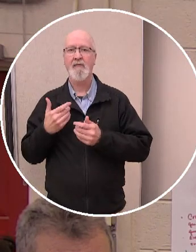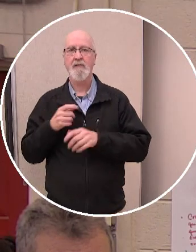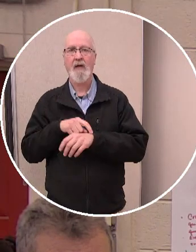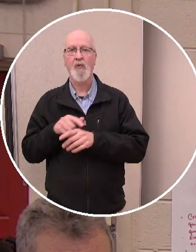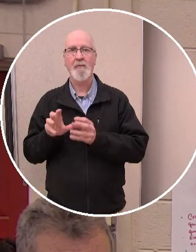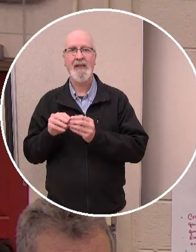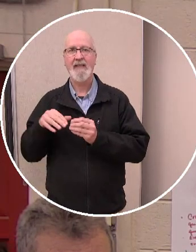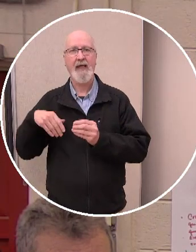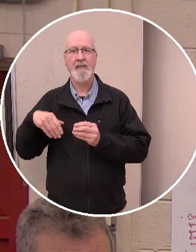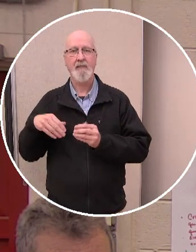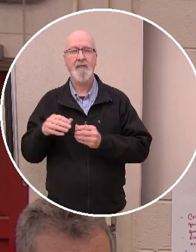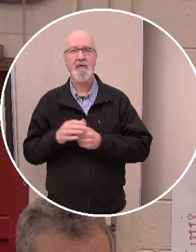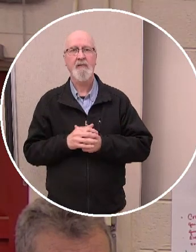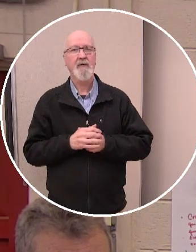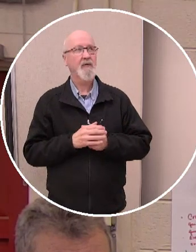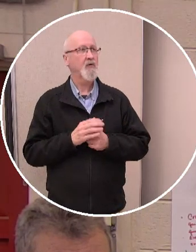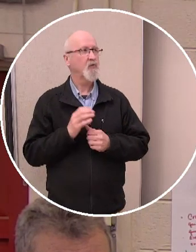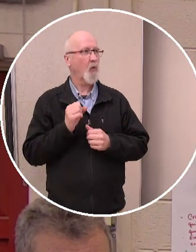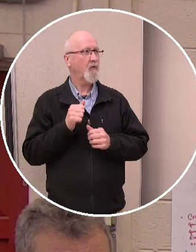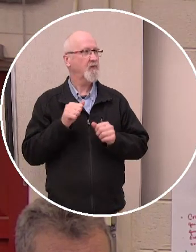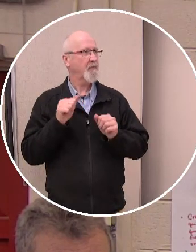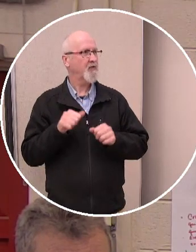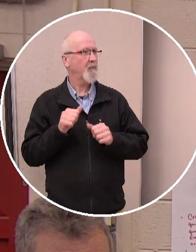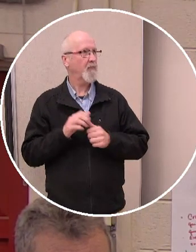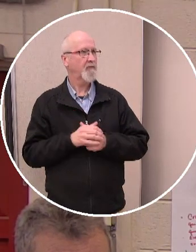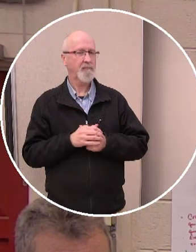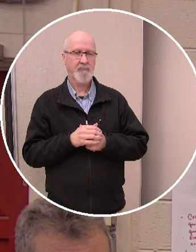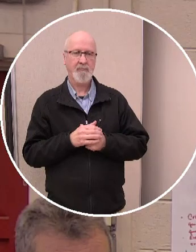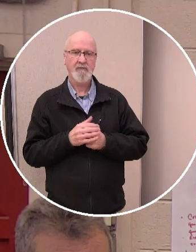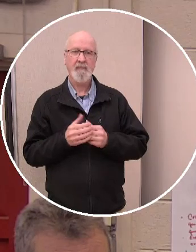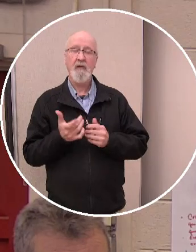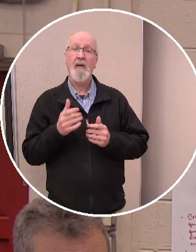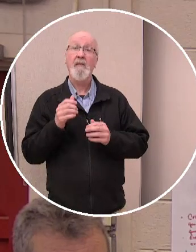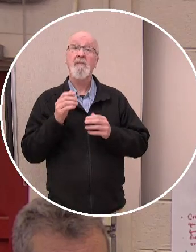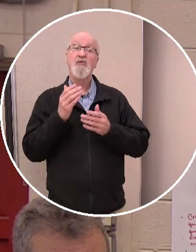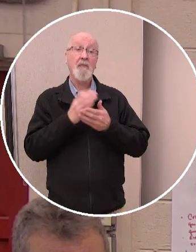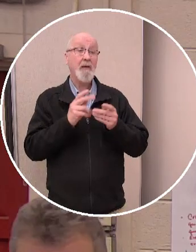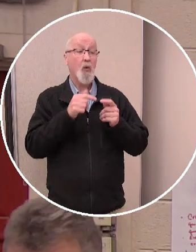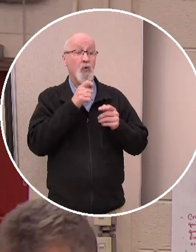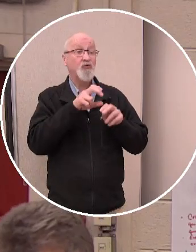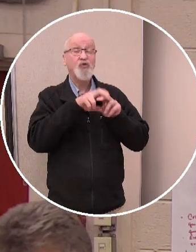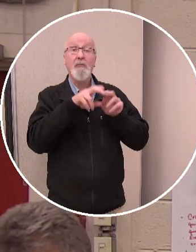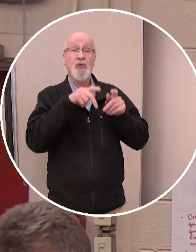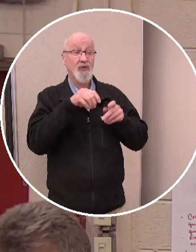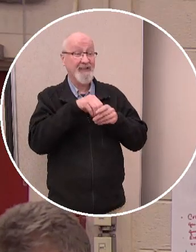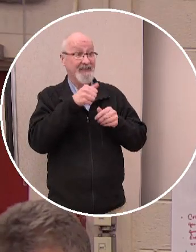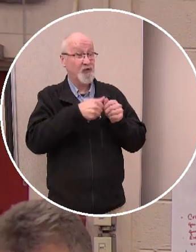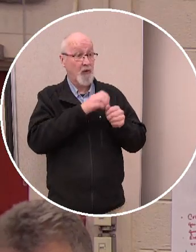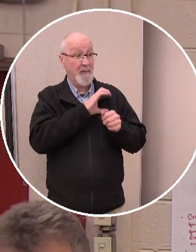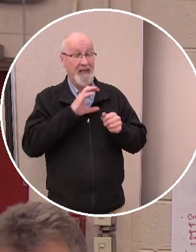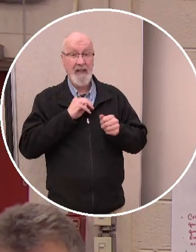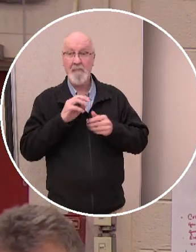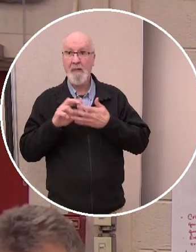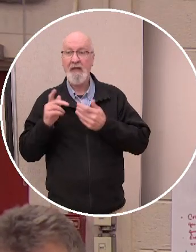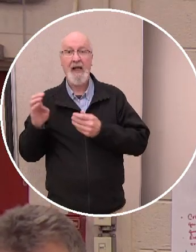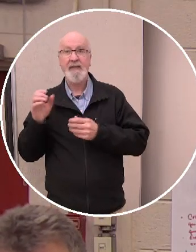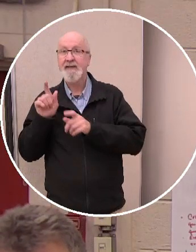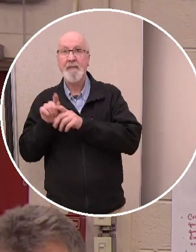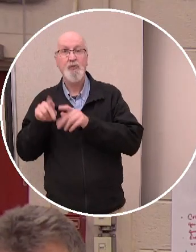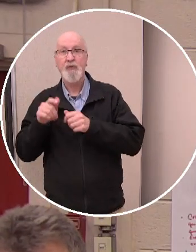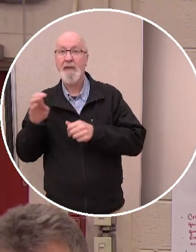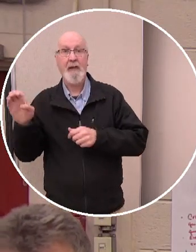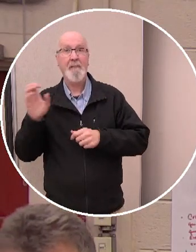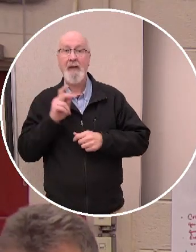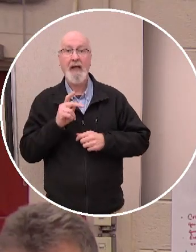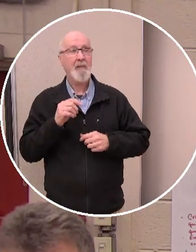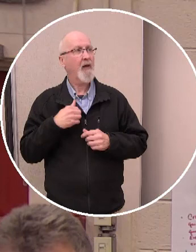that the chairs that chaired the committees the last year or so won't be returning as chairs. So as a member of the Programs and HR Committee,